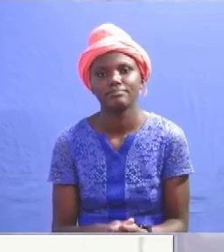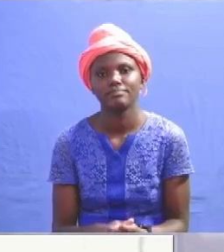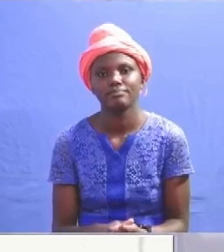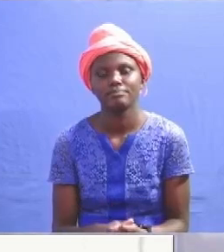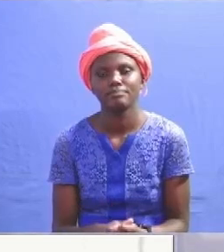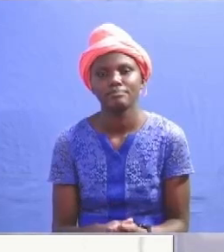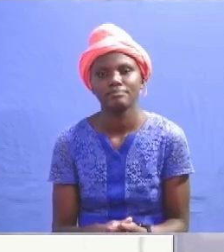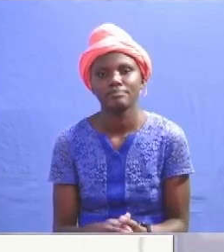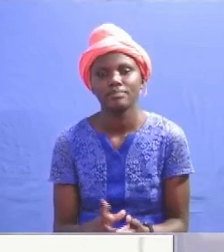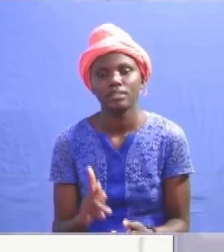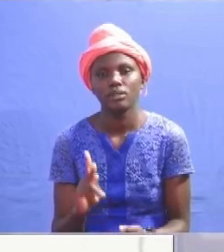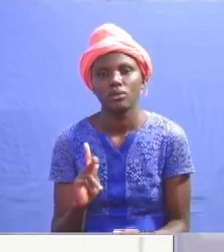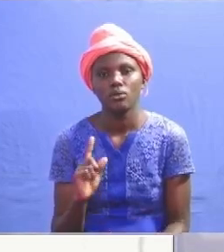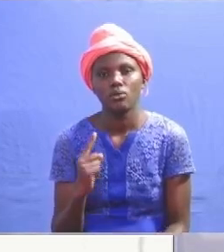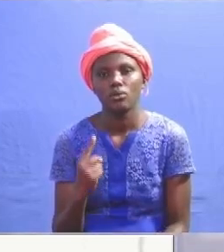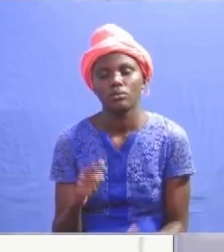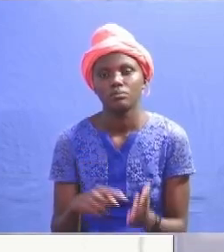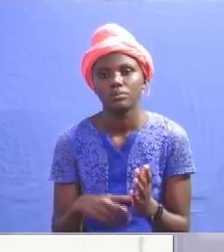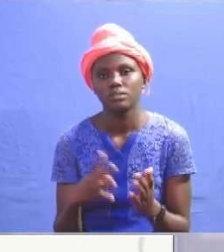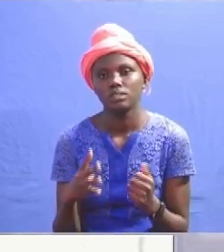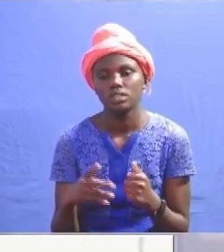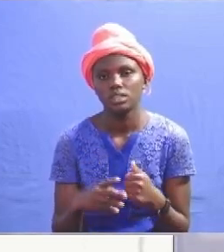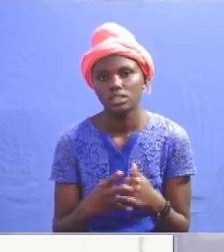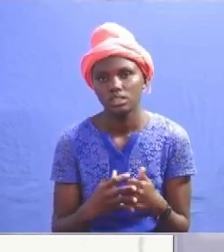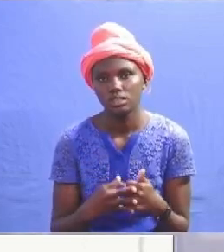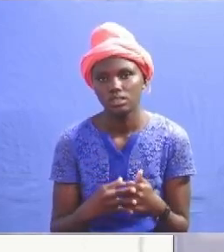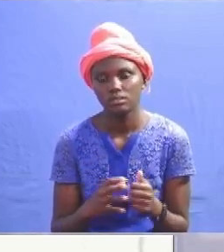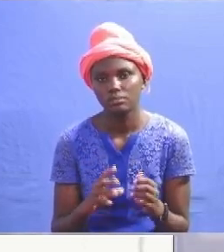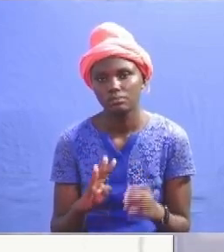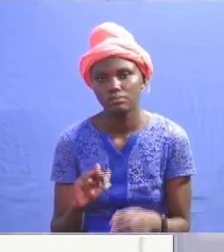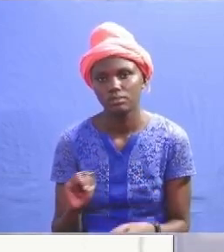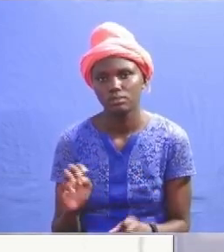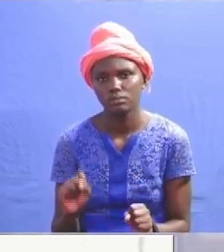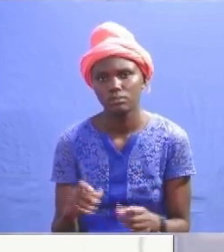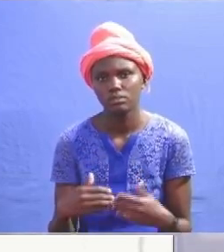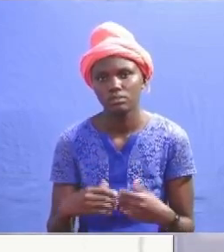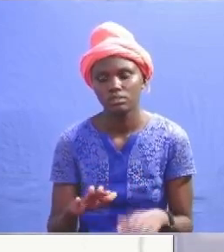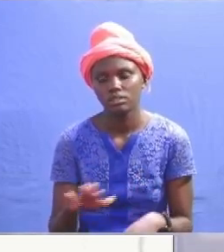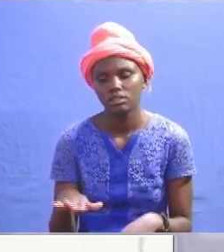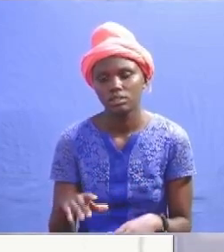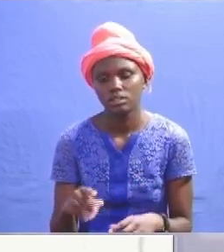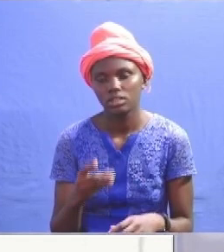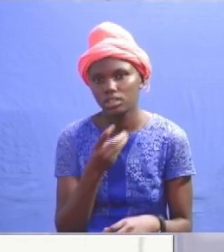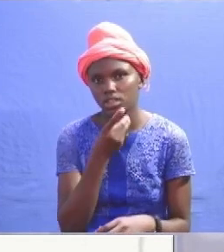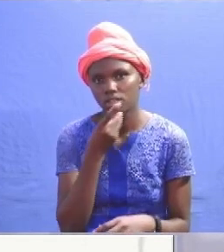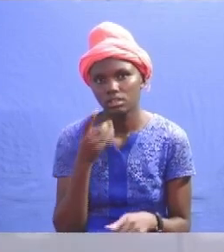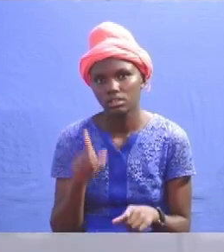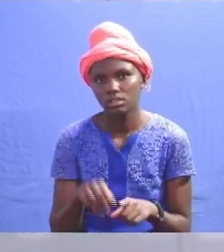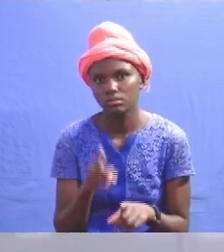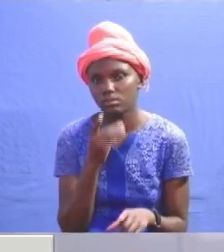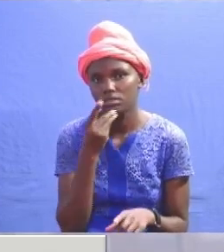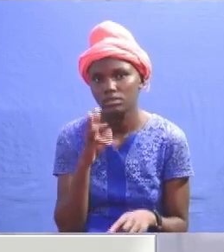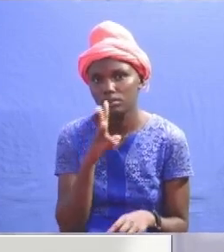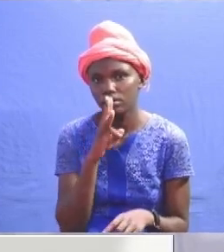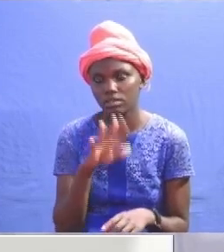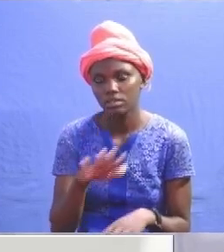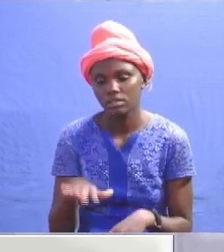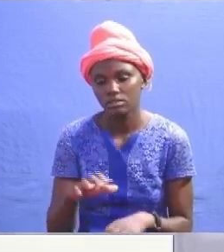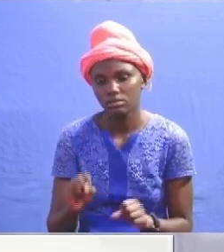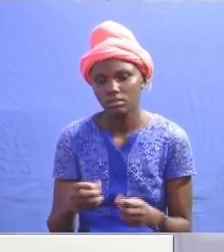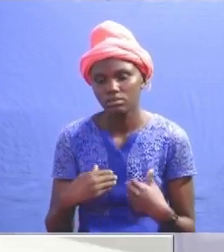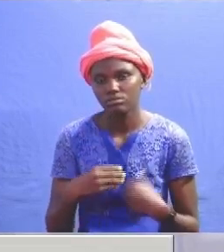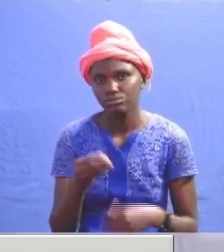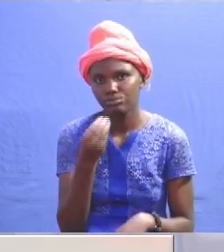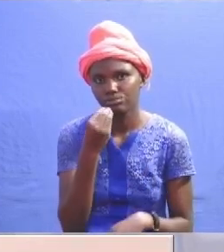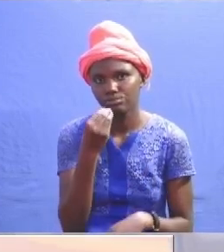At least 1.8 million Kenyans in arid and semi-arid regions face food insecurity. This